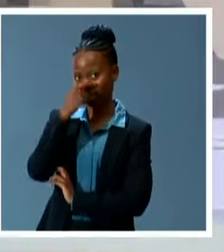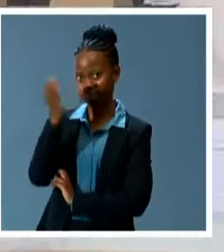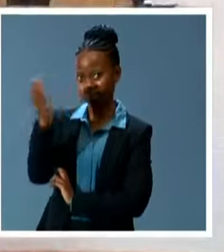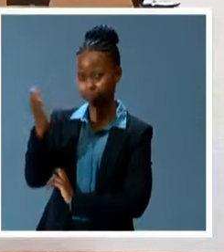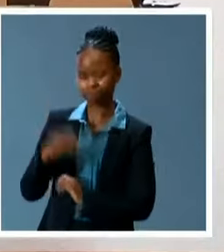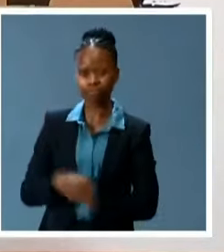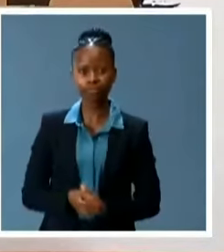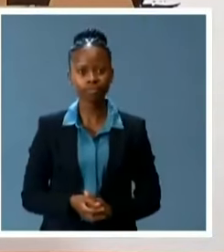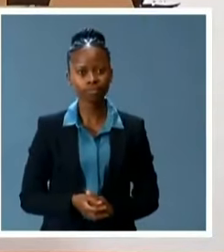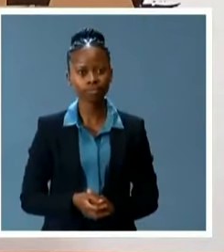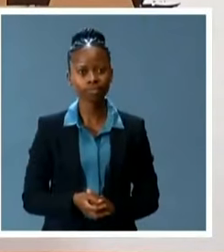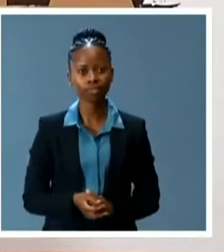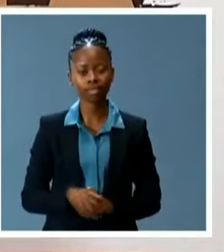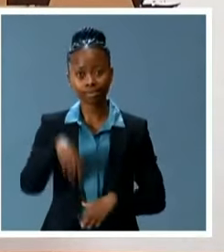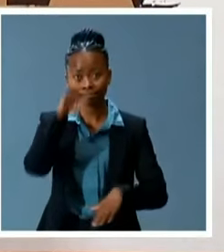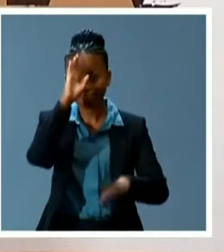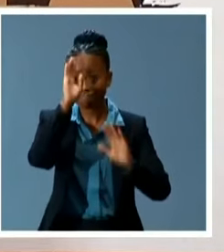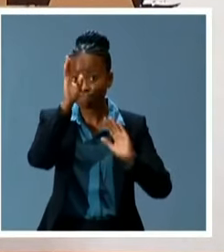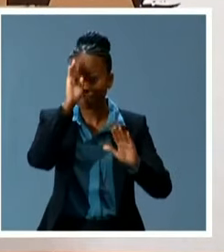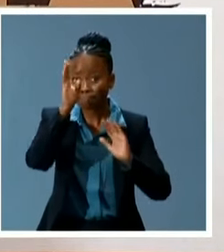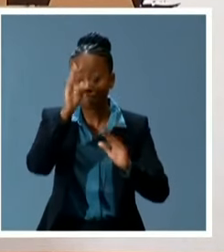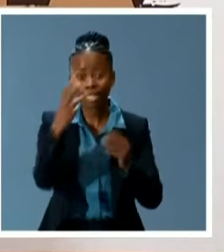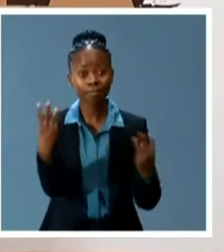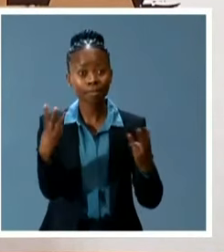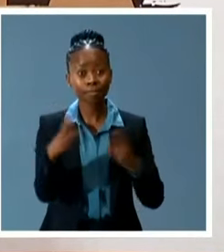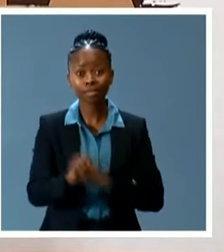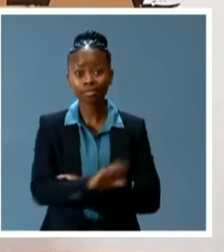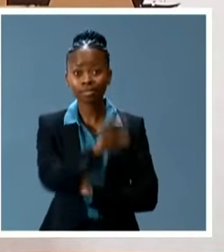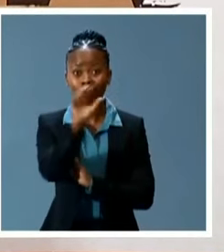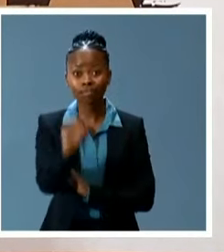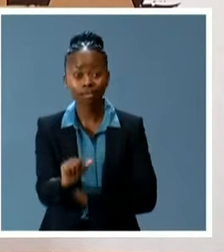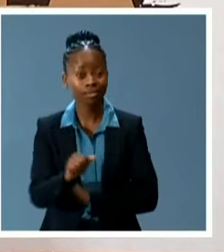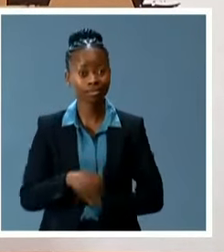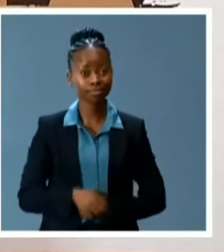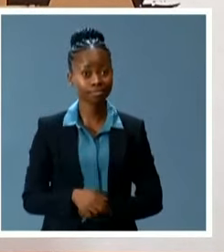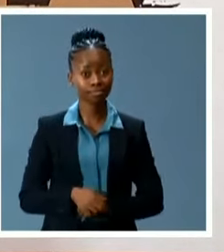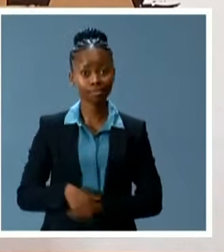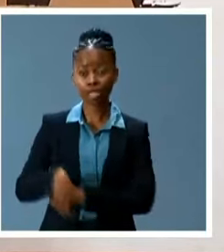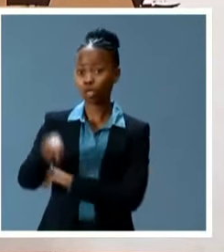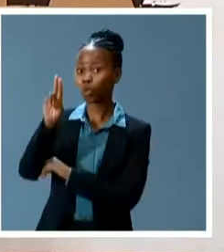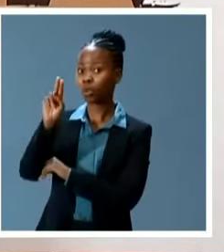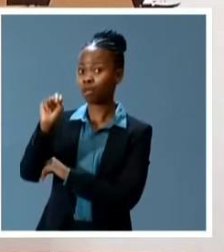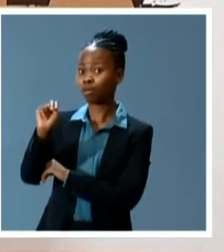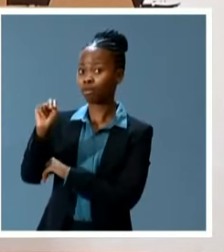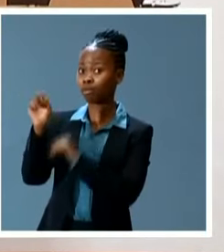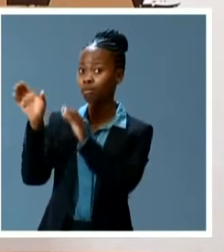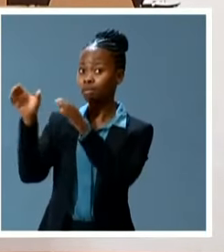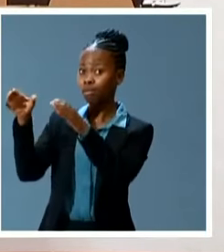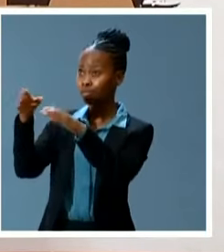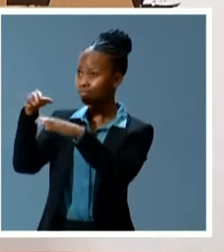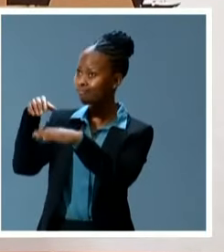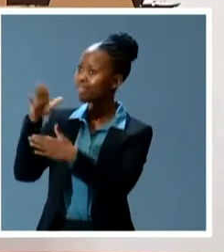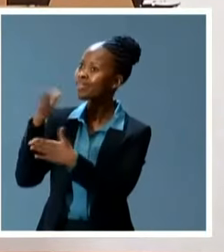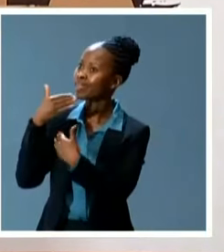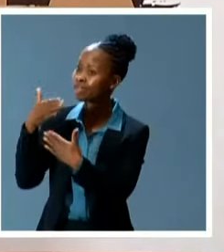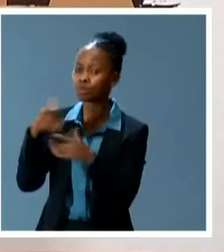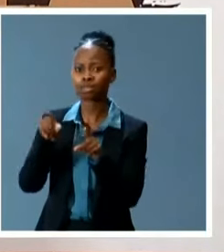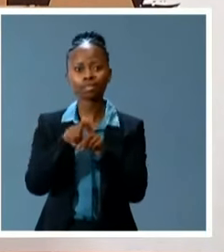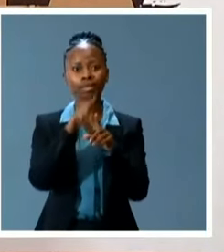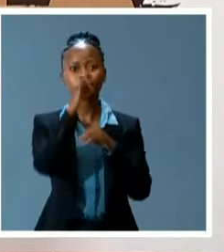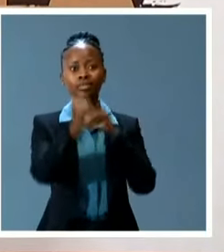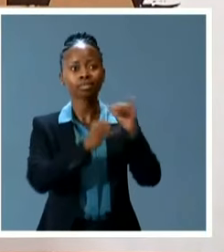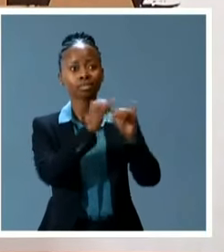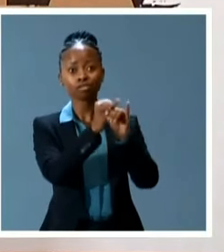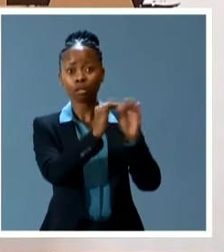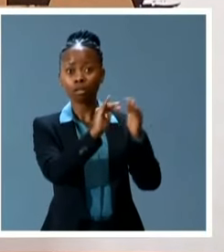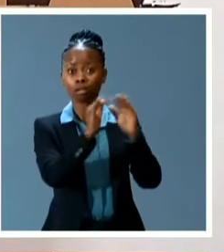I greet you on behalf of the people of South Africa and would like to thank the United Nations and the international community